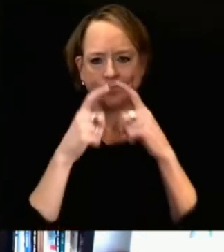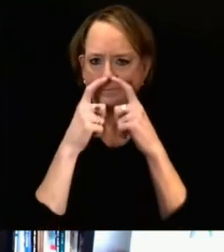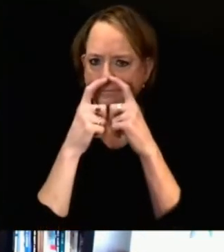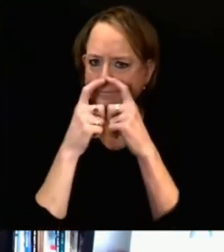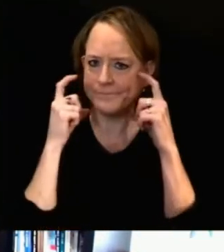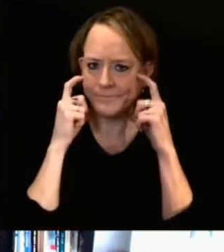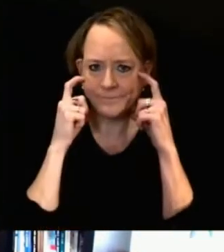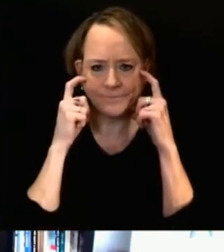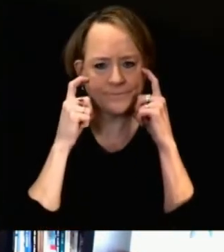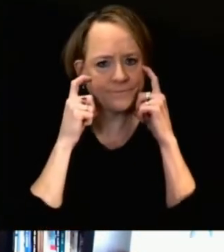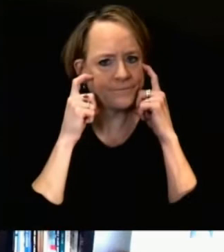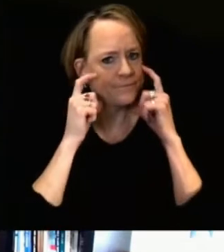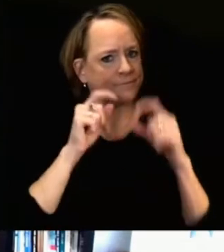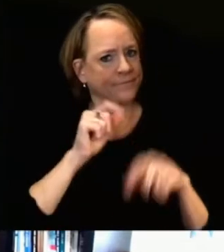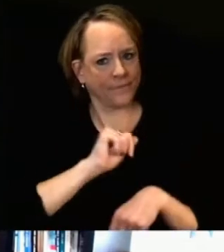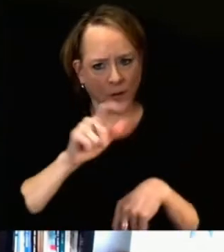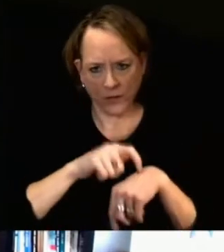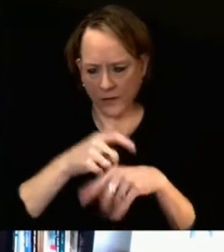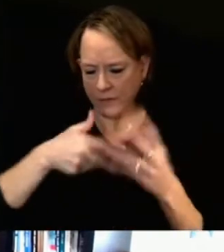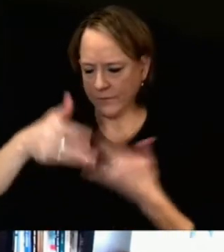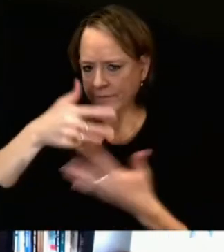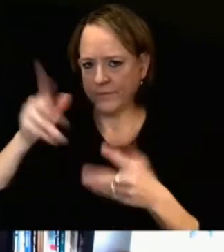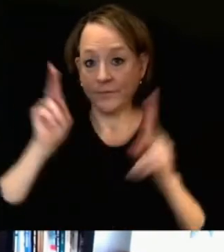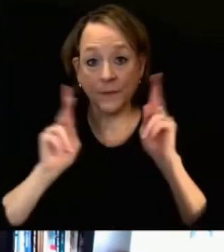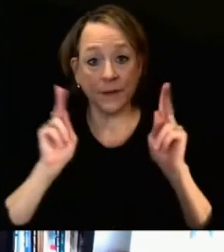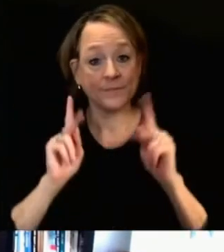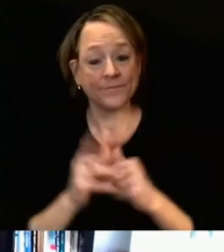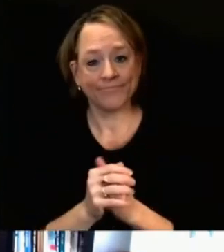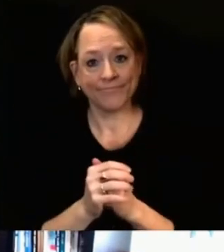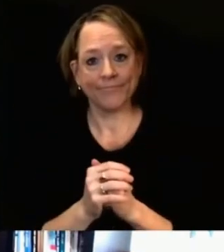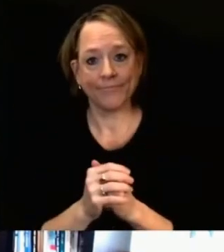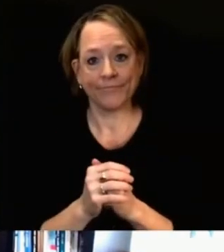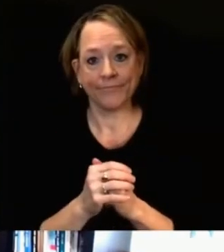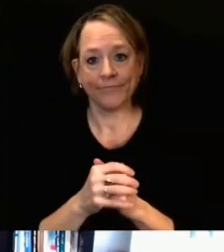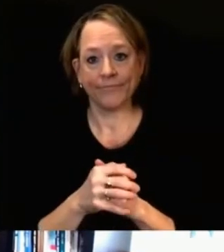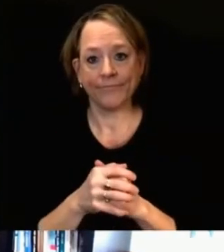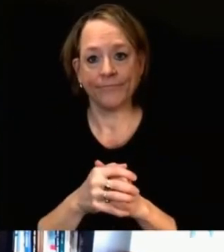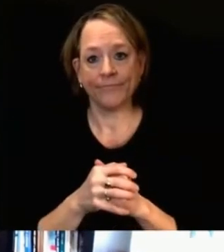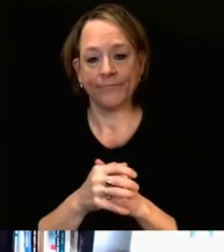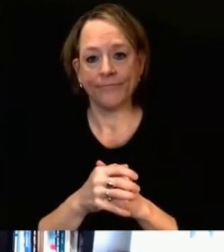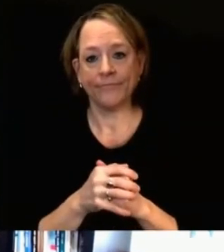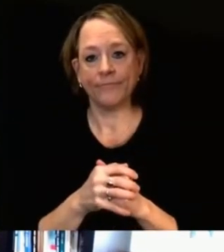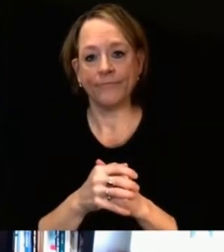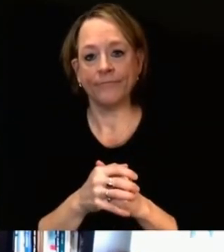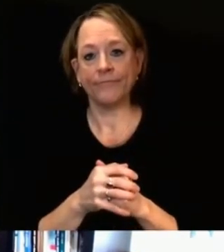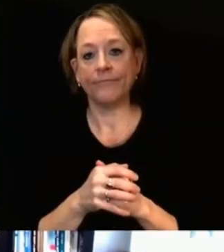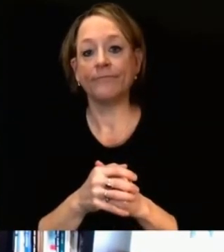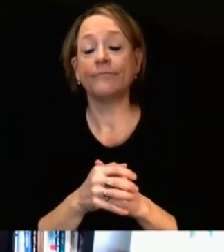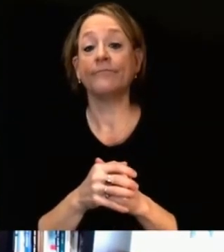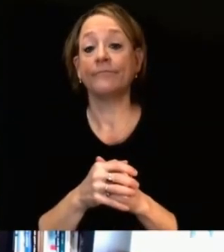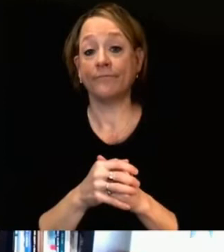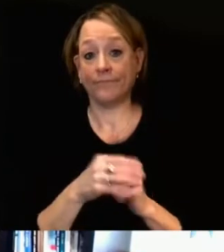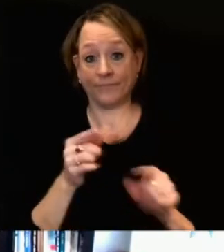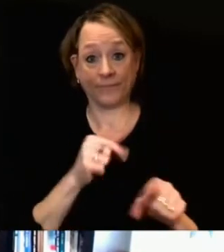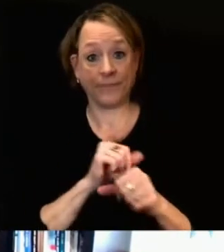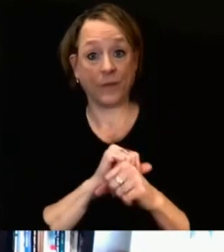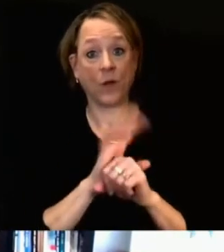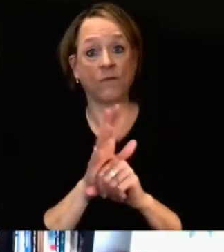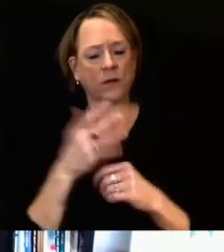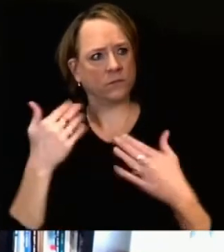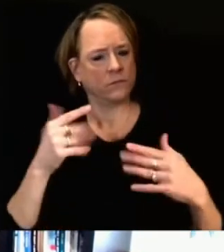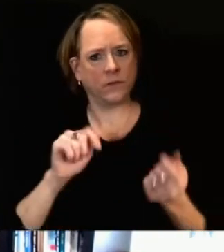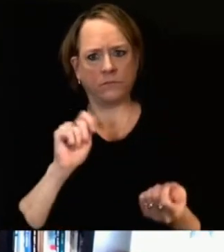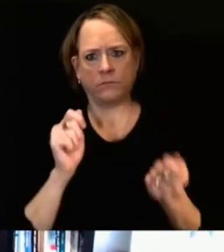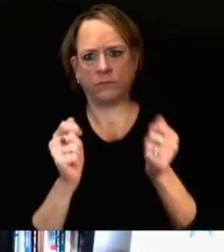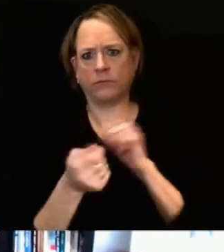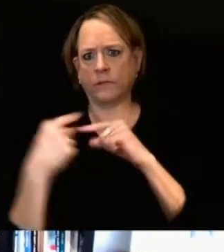The science of COVID-19 is always evolving, and as such, so do the recommendations for things like isolation and quarantine. Based